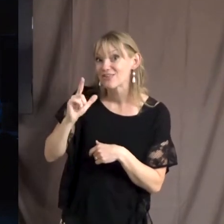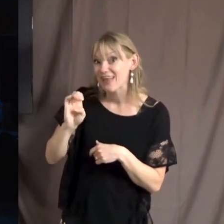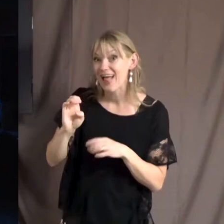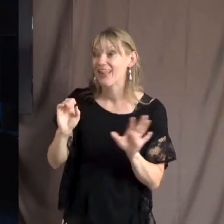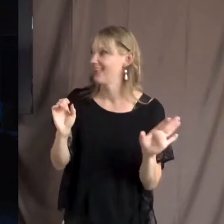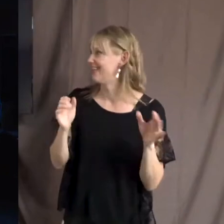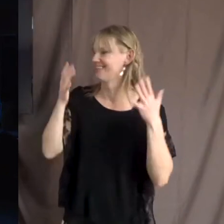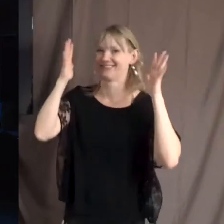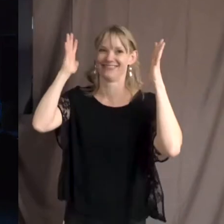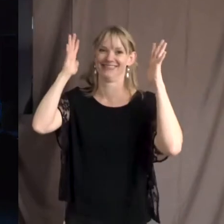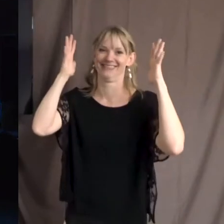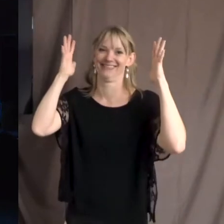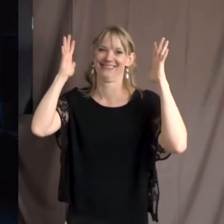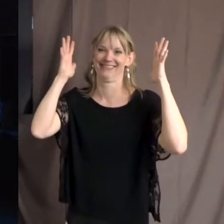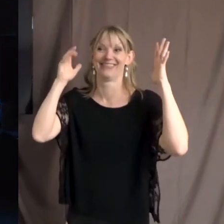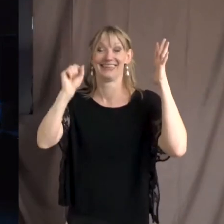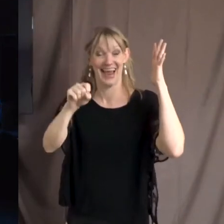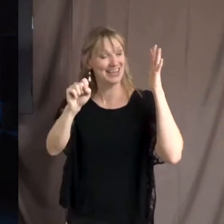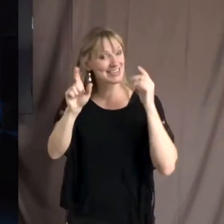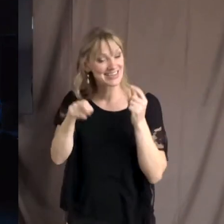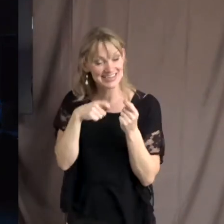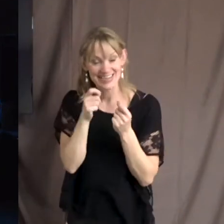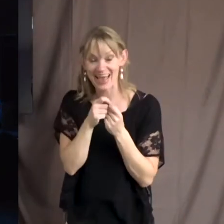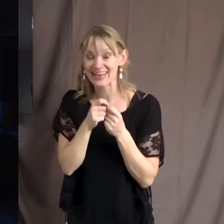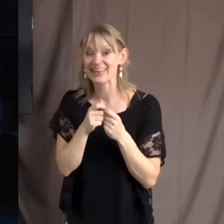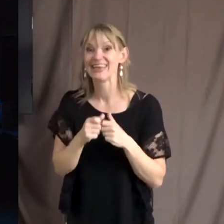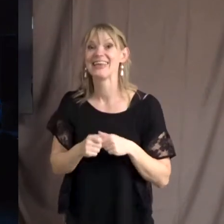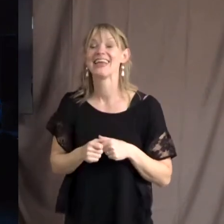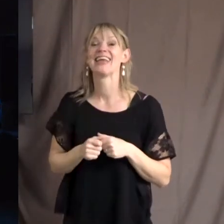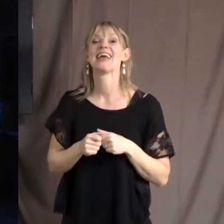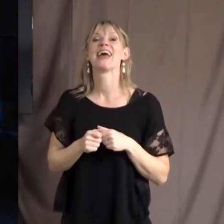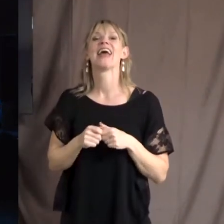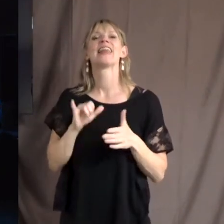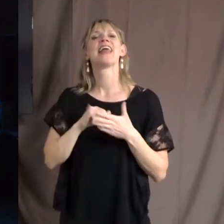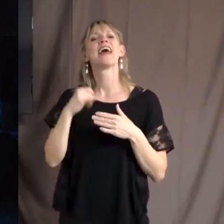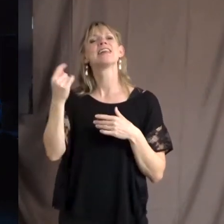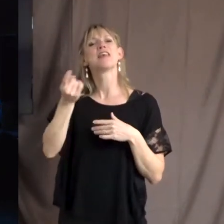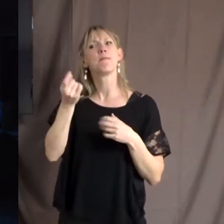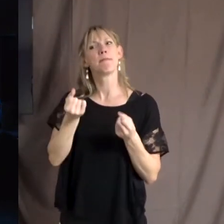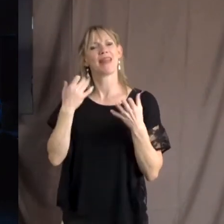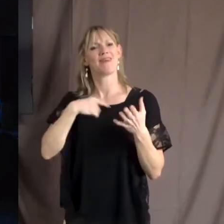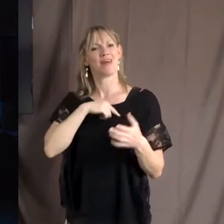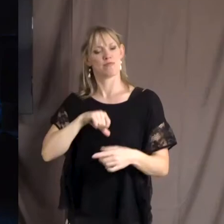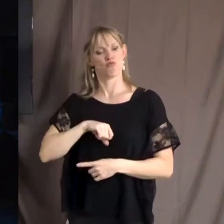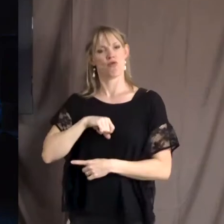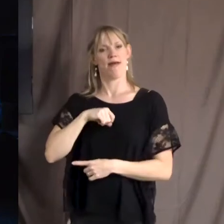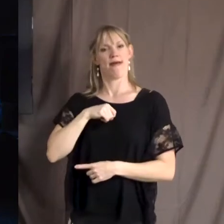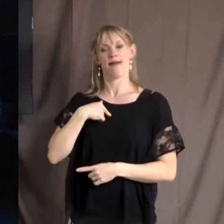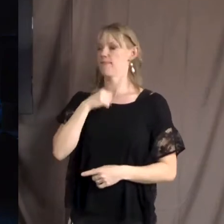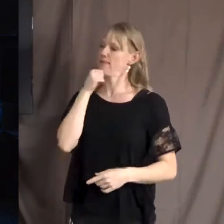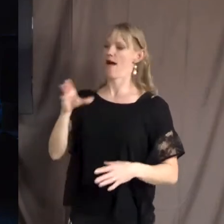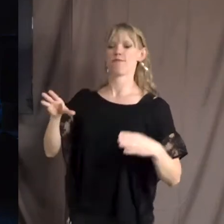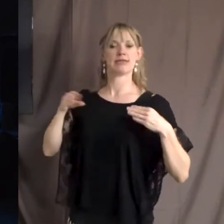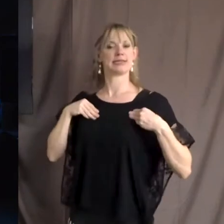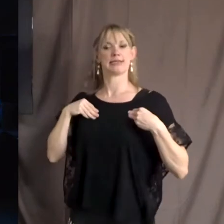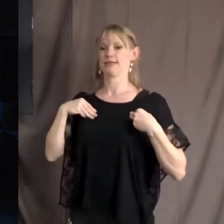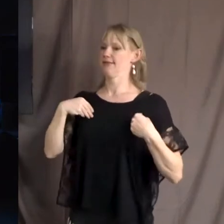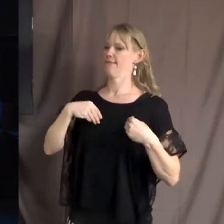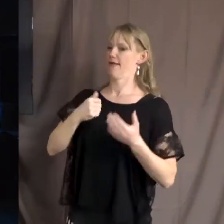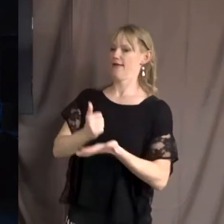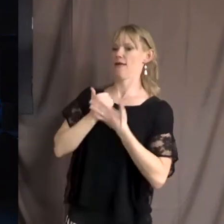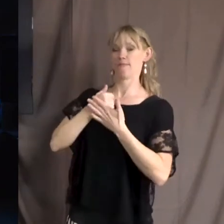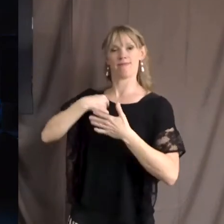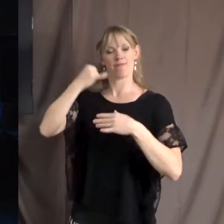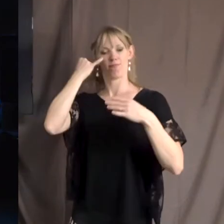Yeah, exactly. And that's one place that many of us are proud. We will not receive help. If we get into